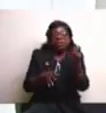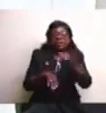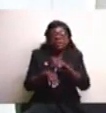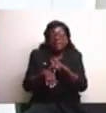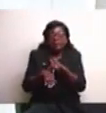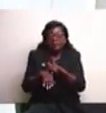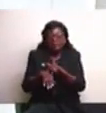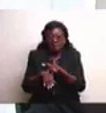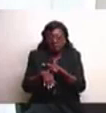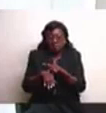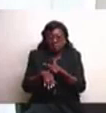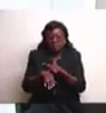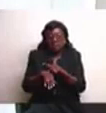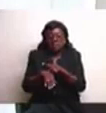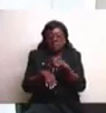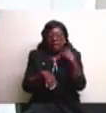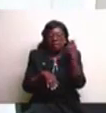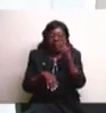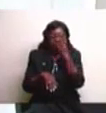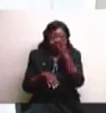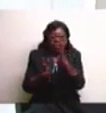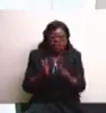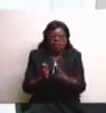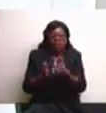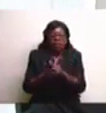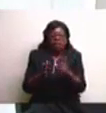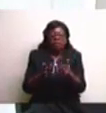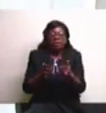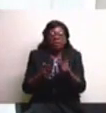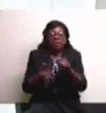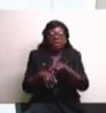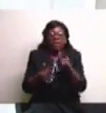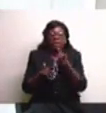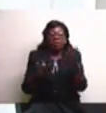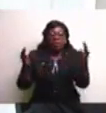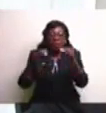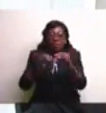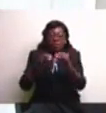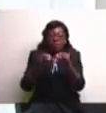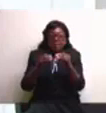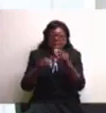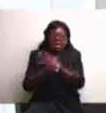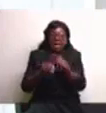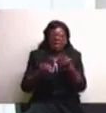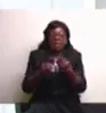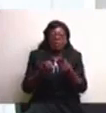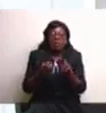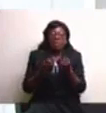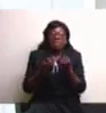occasions, Madam Speaker, that I got a chance to meet and to have